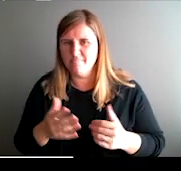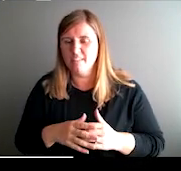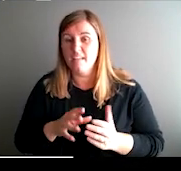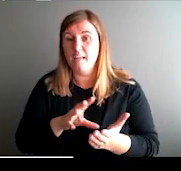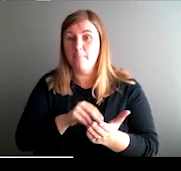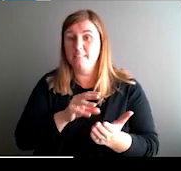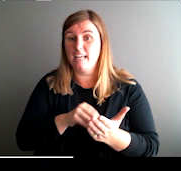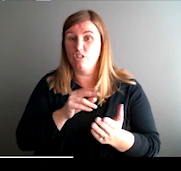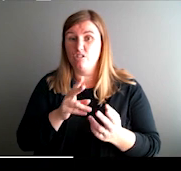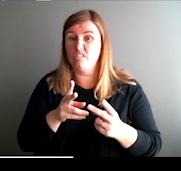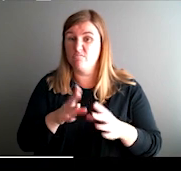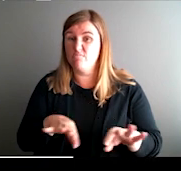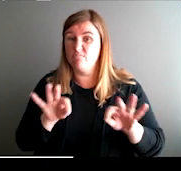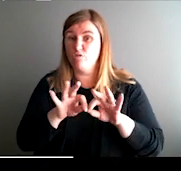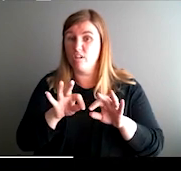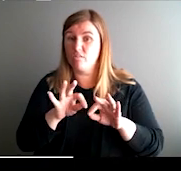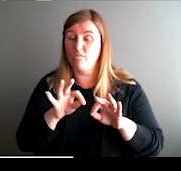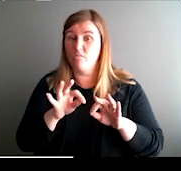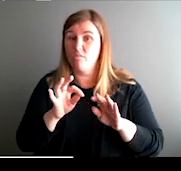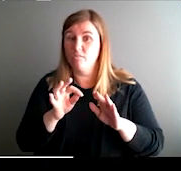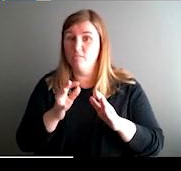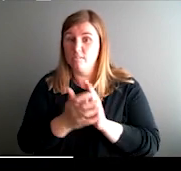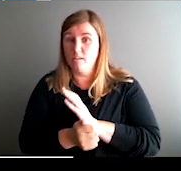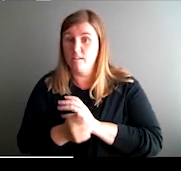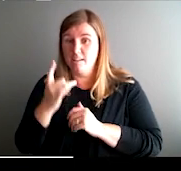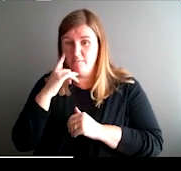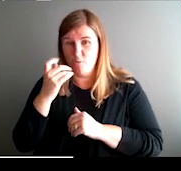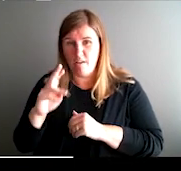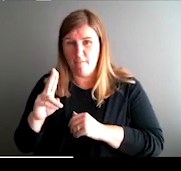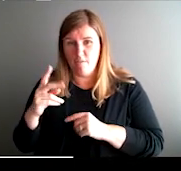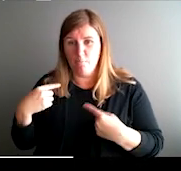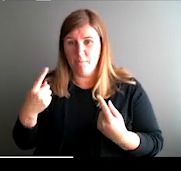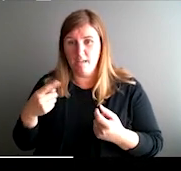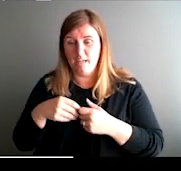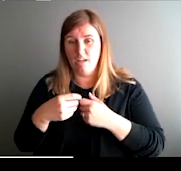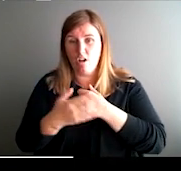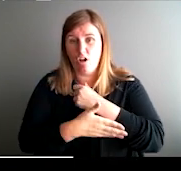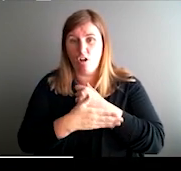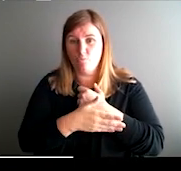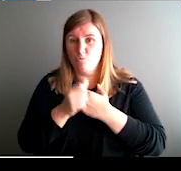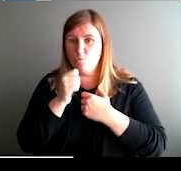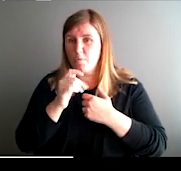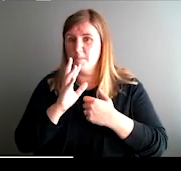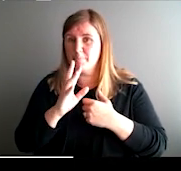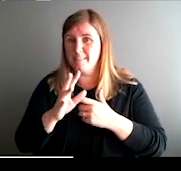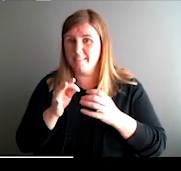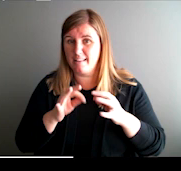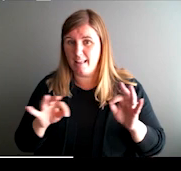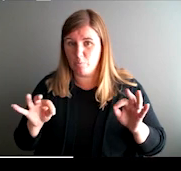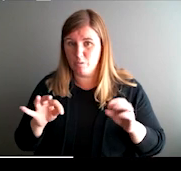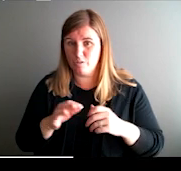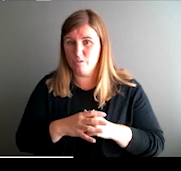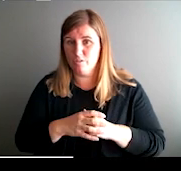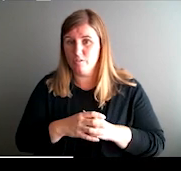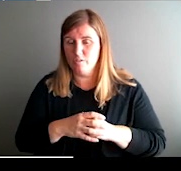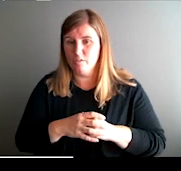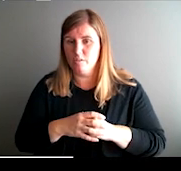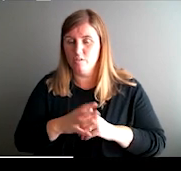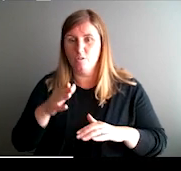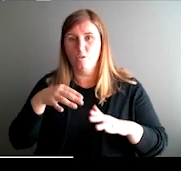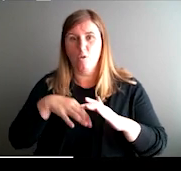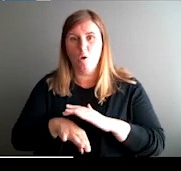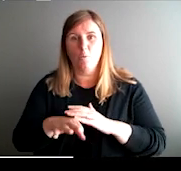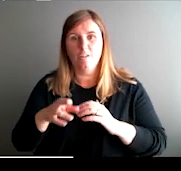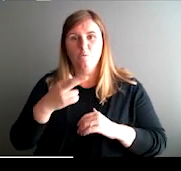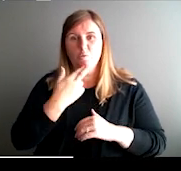Imitation is a critical skill. If you've ever been in a country where you don't speak the language and you go into